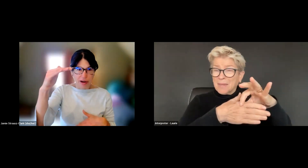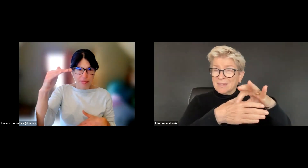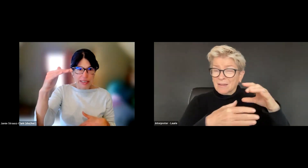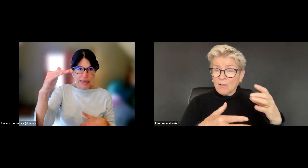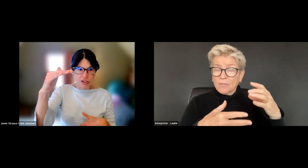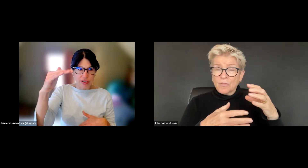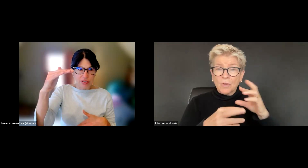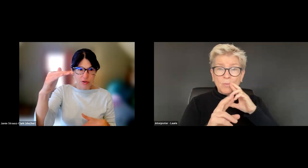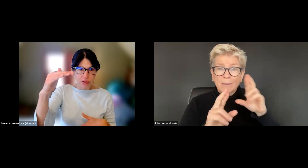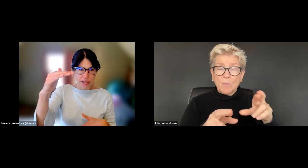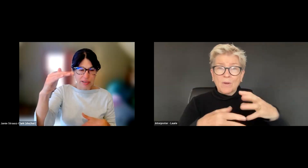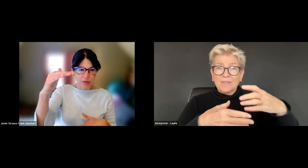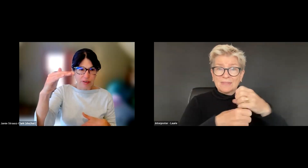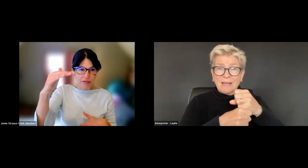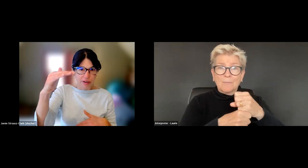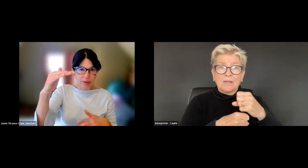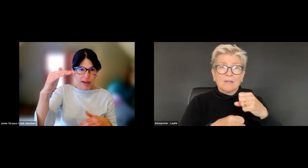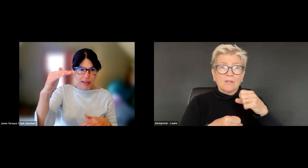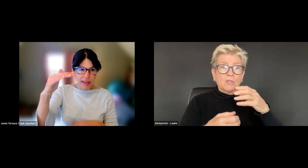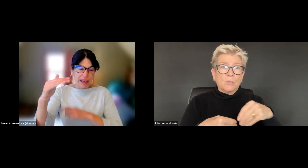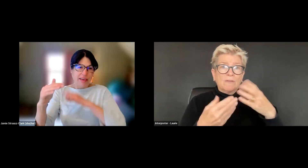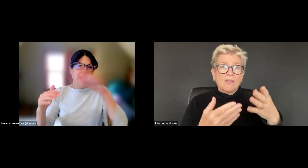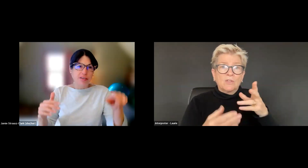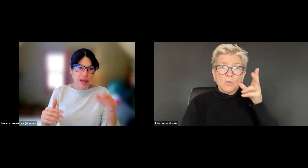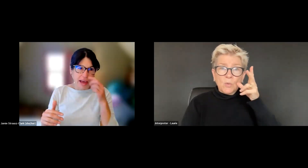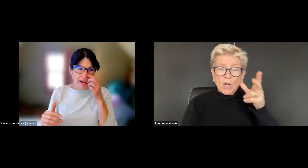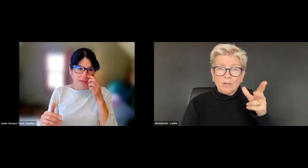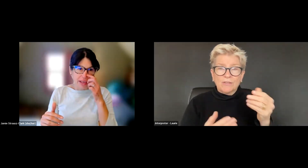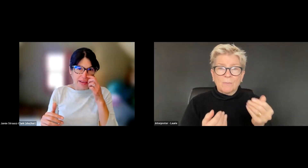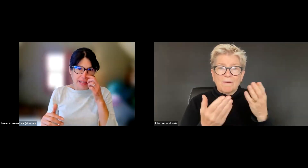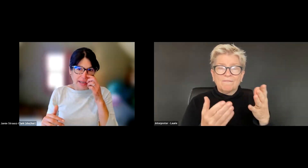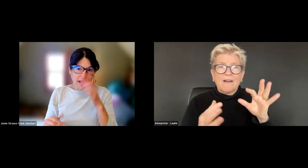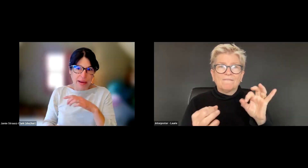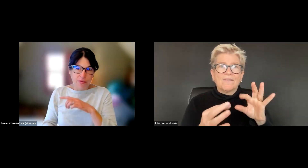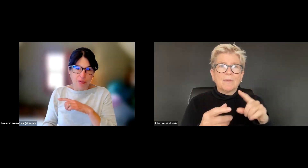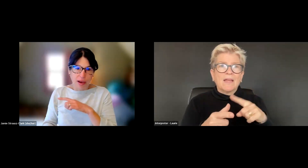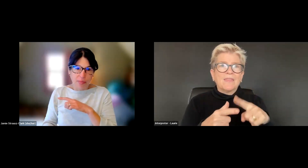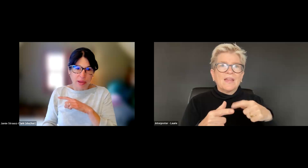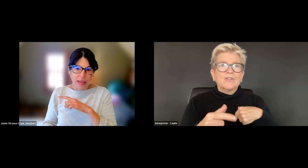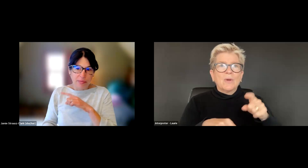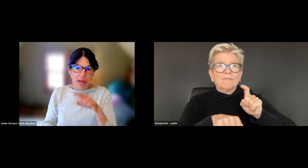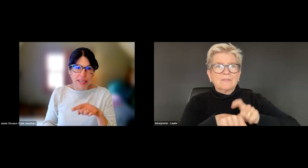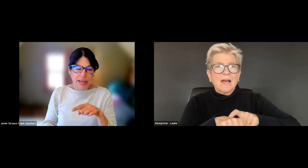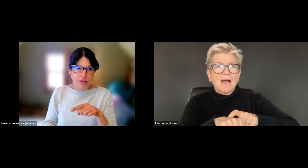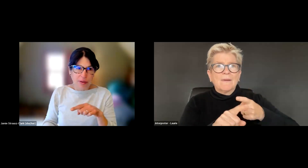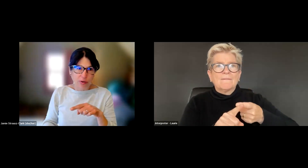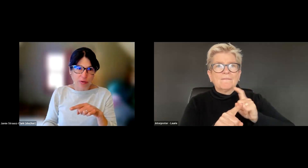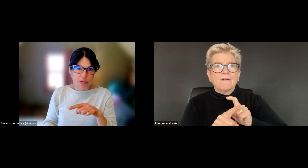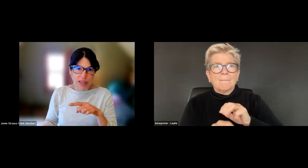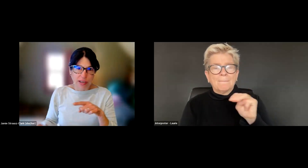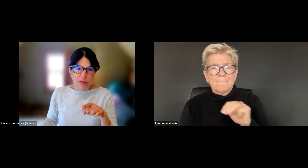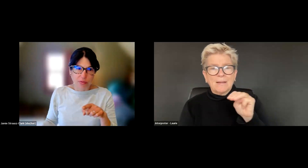of recommendations early to provide feedback. And then you'll have that time from Monday,